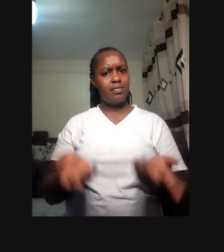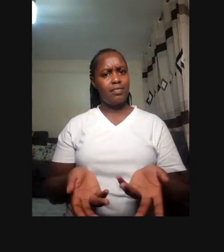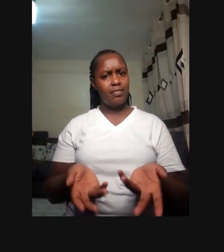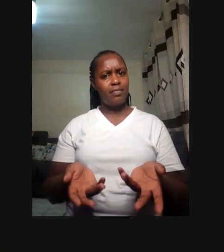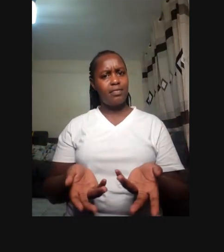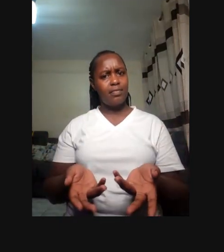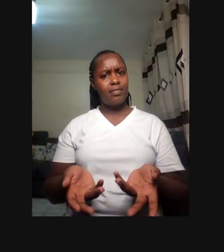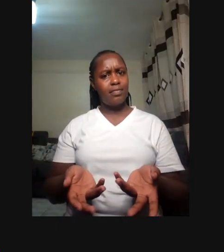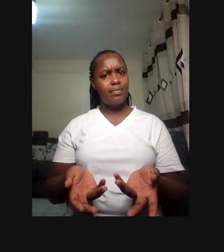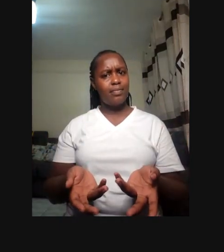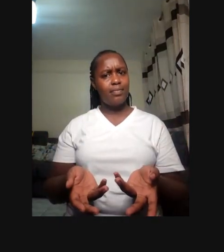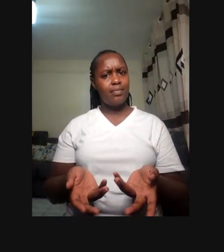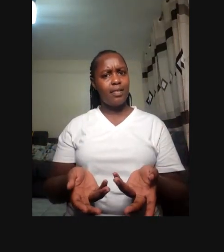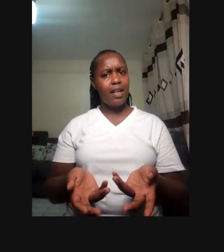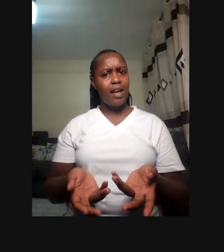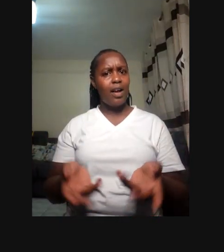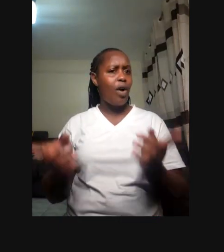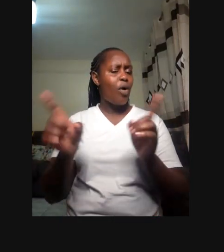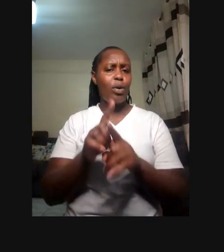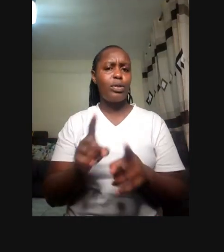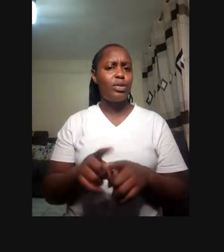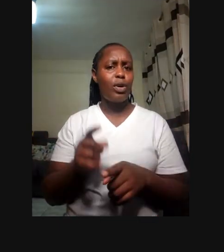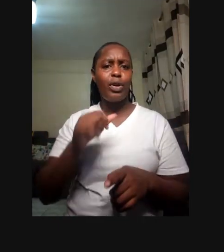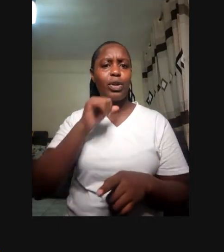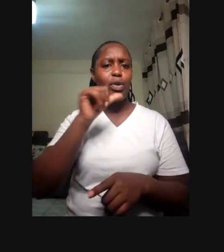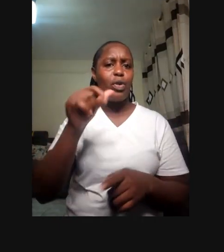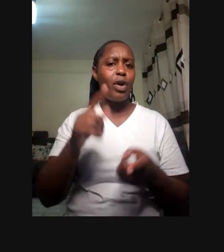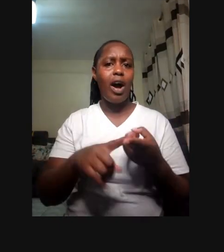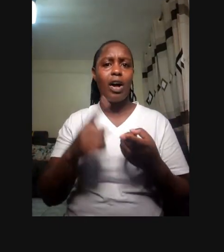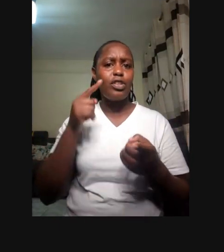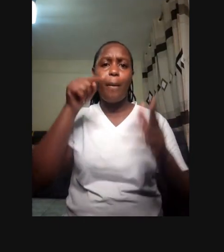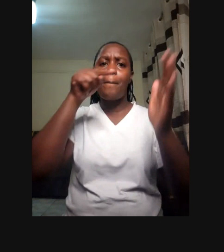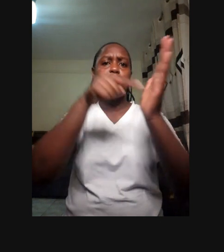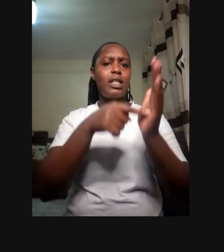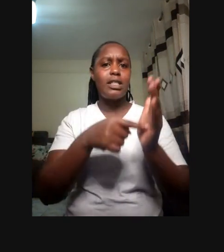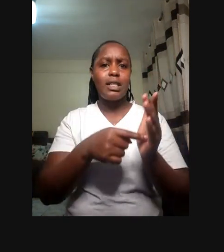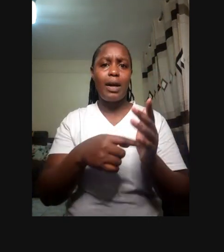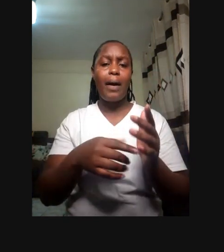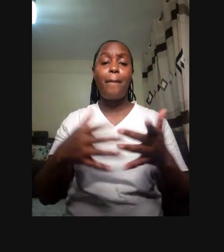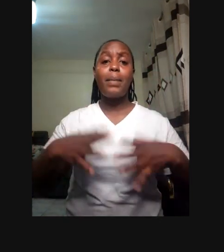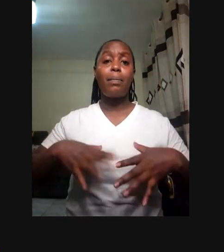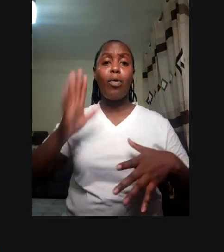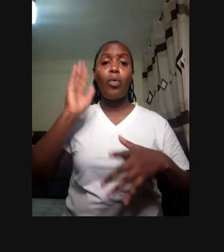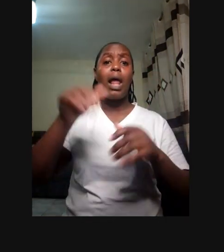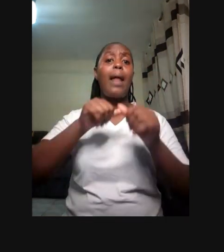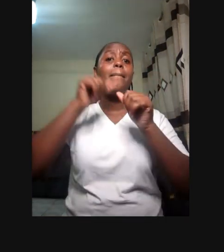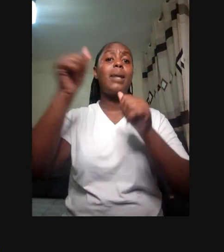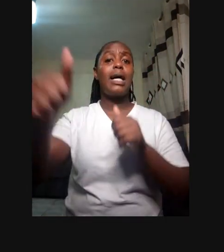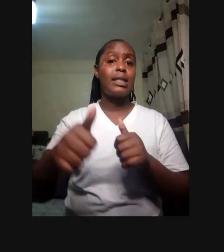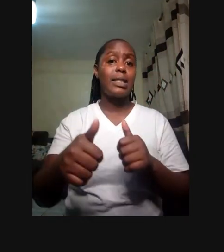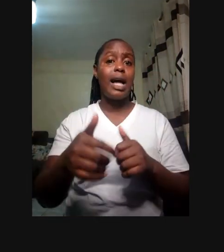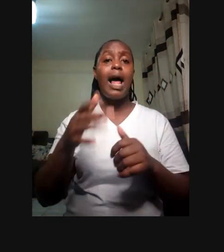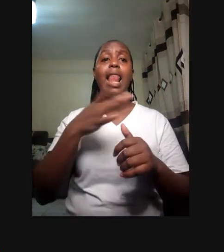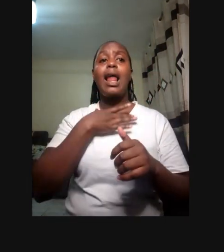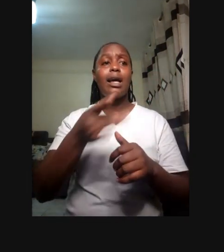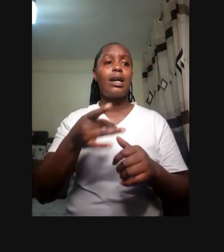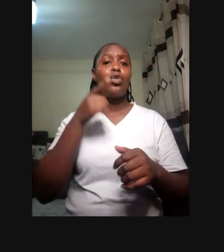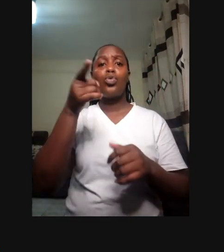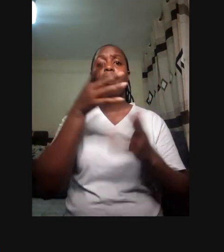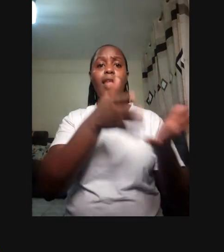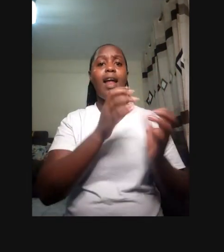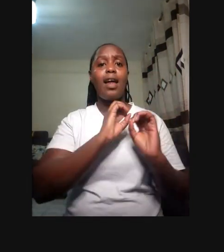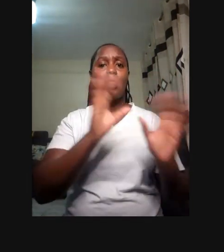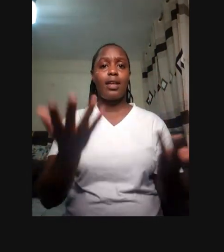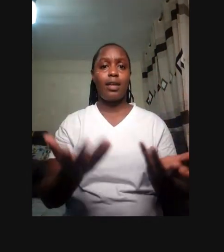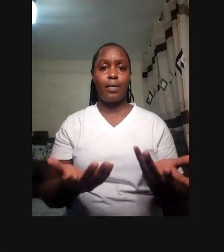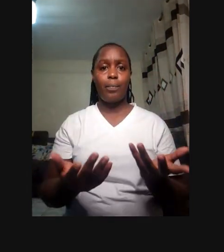they won't even point at you. They will pass as if you don't actually exist. So just know on social media, you are there to build a relationship